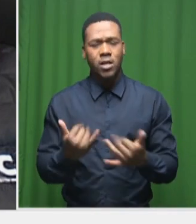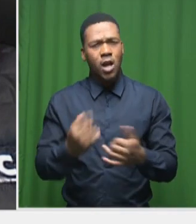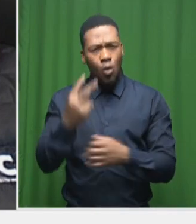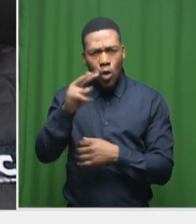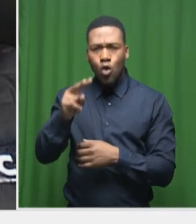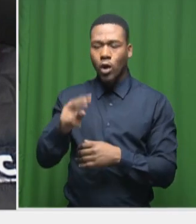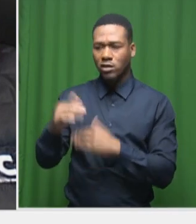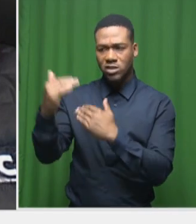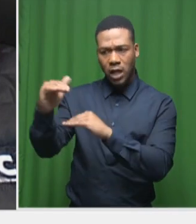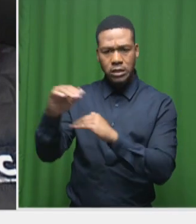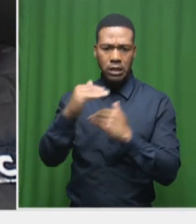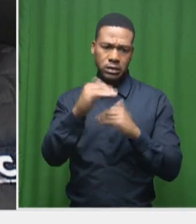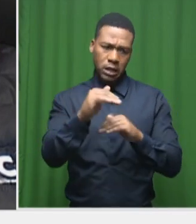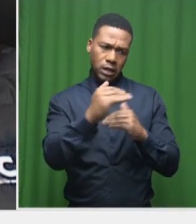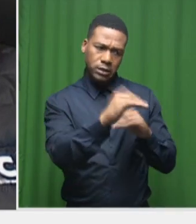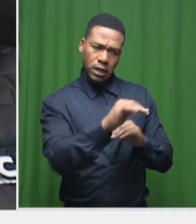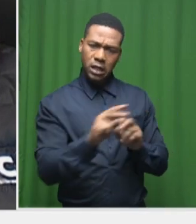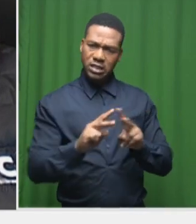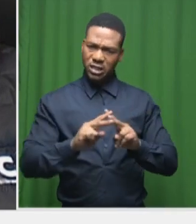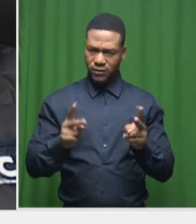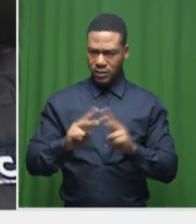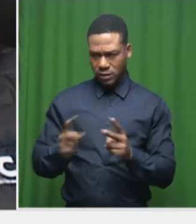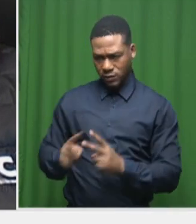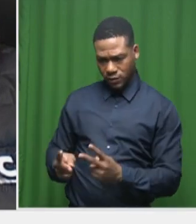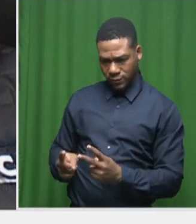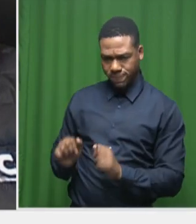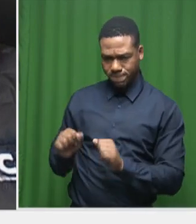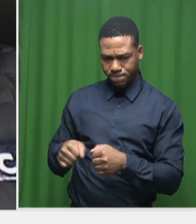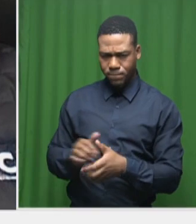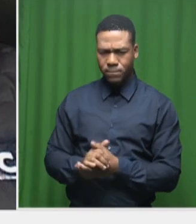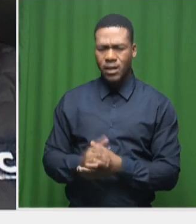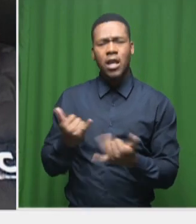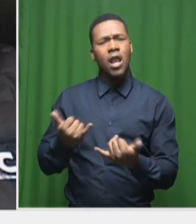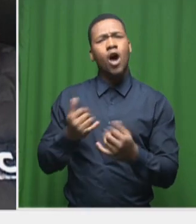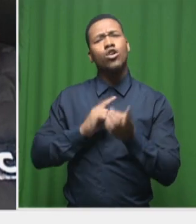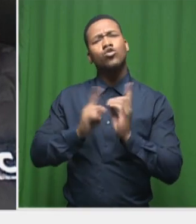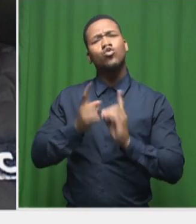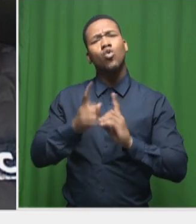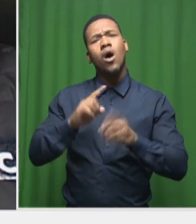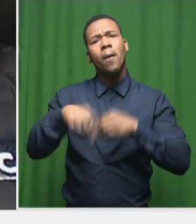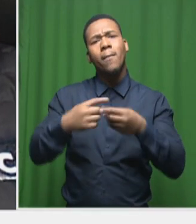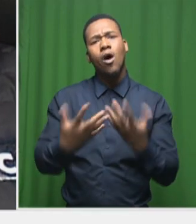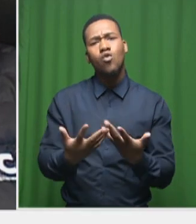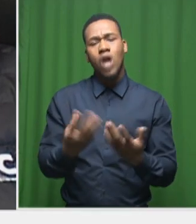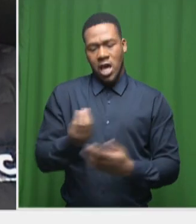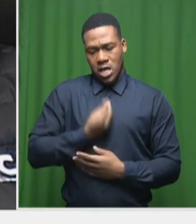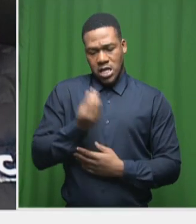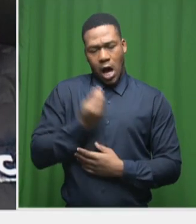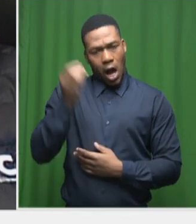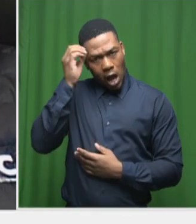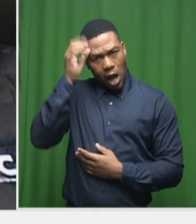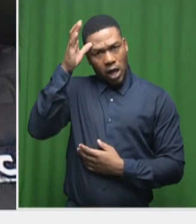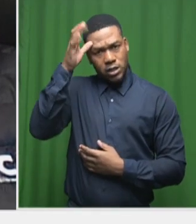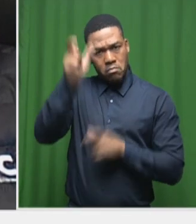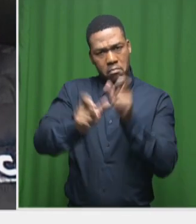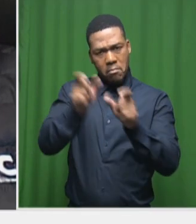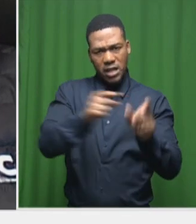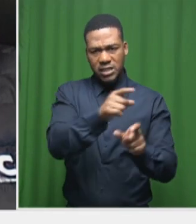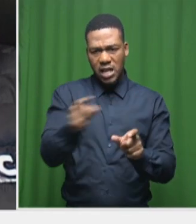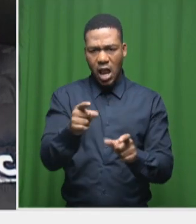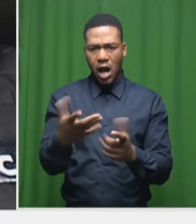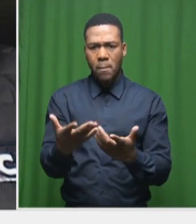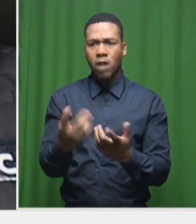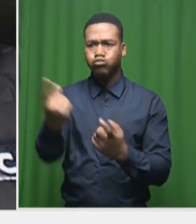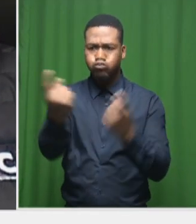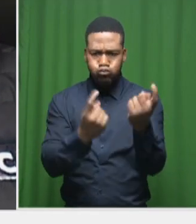various sectors, which is what this is all about. And let's talk about these young experts that you hosted on the